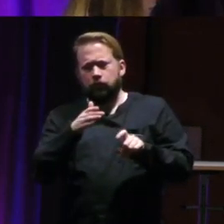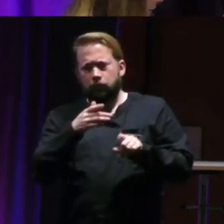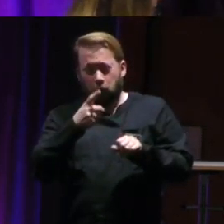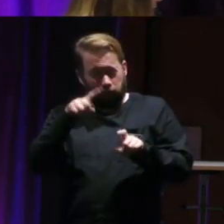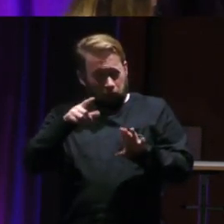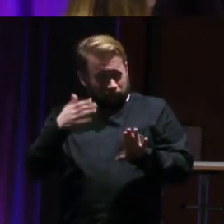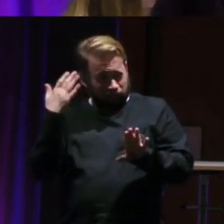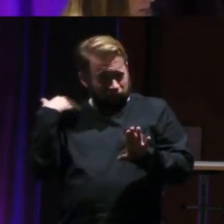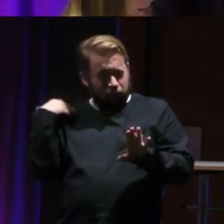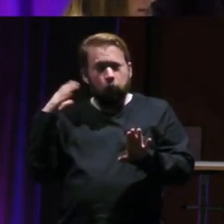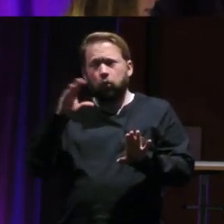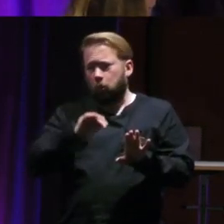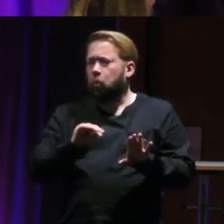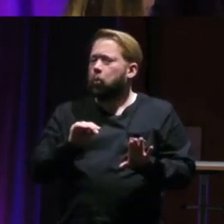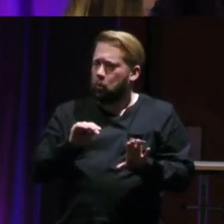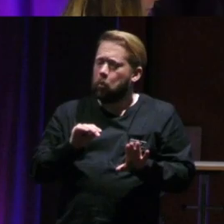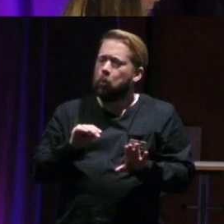an organization